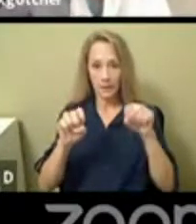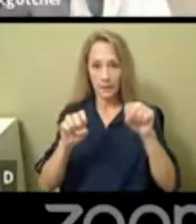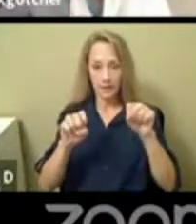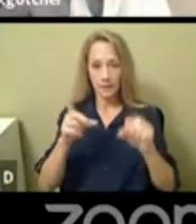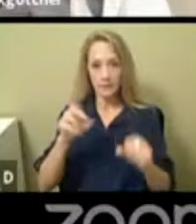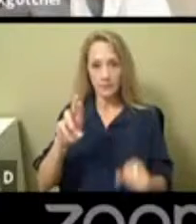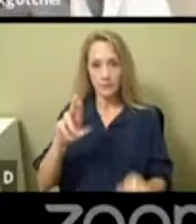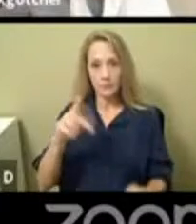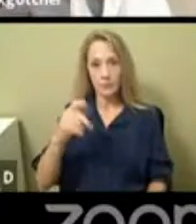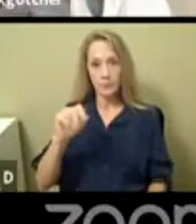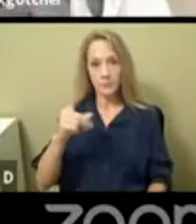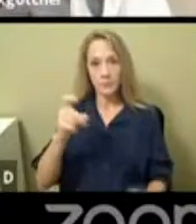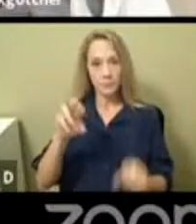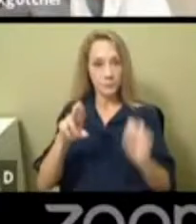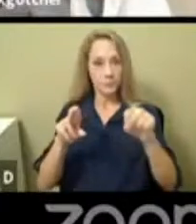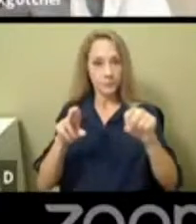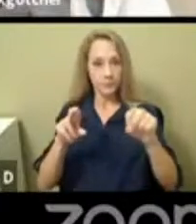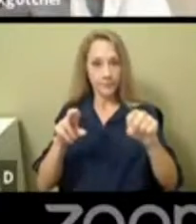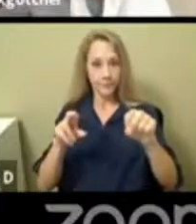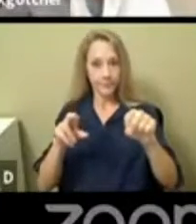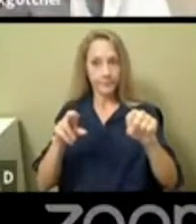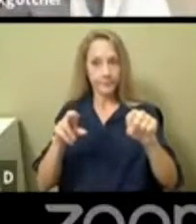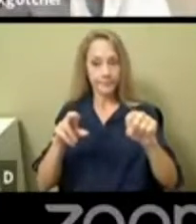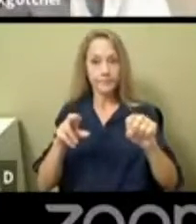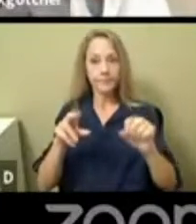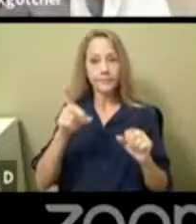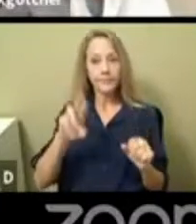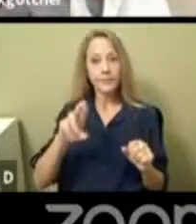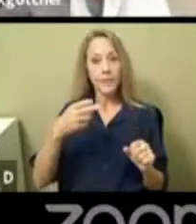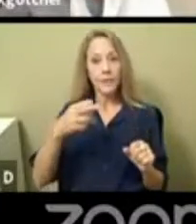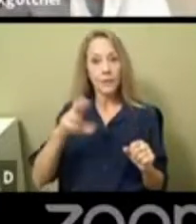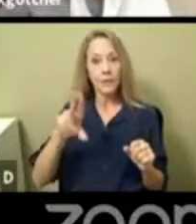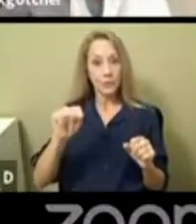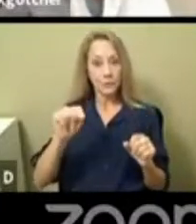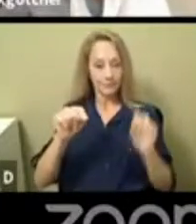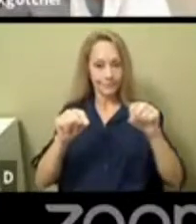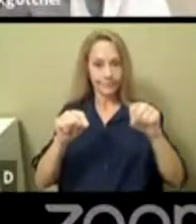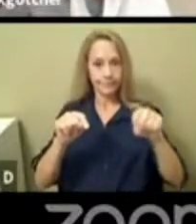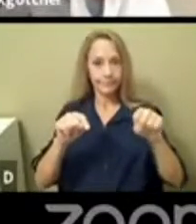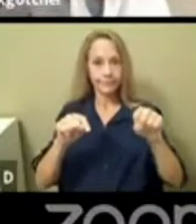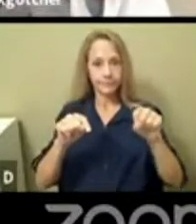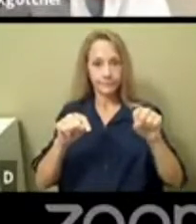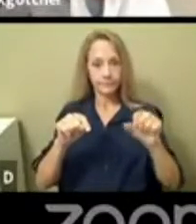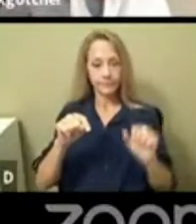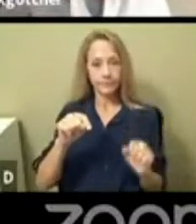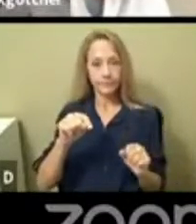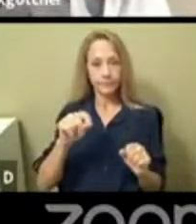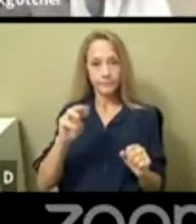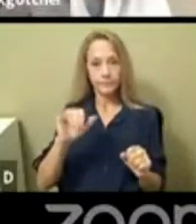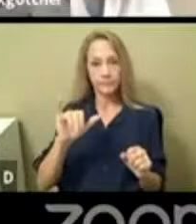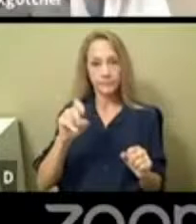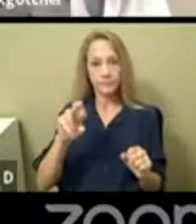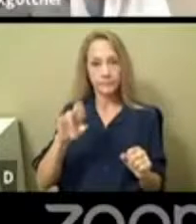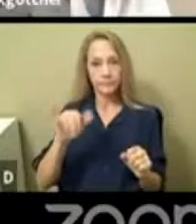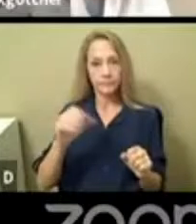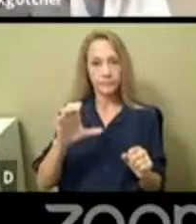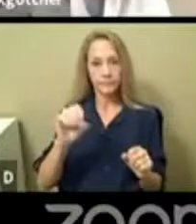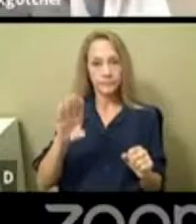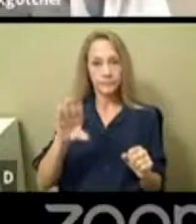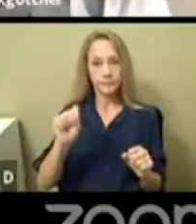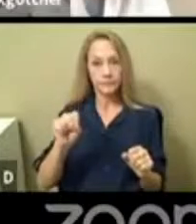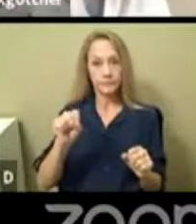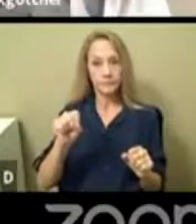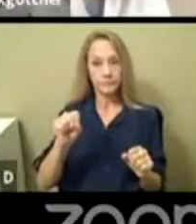Gotcher? Yes. Dr. Hurt? Yes. Mayor Jacobs?